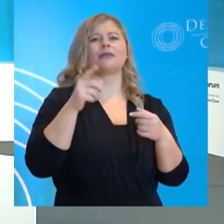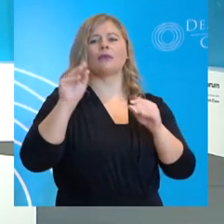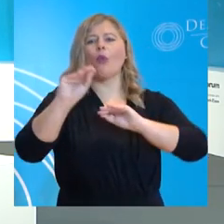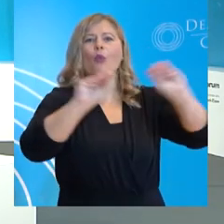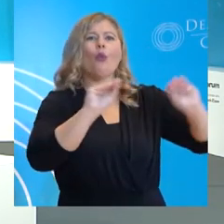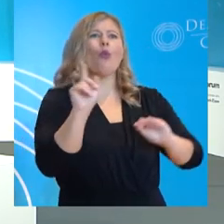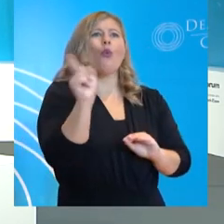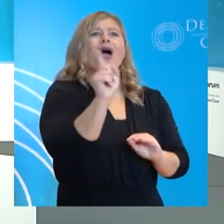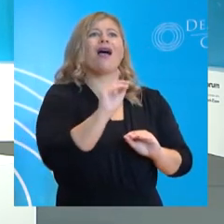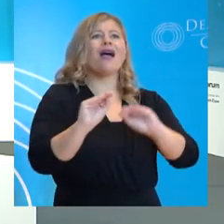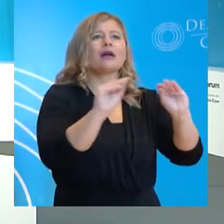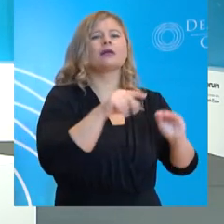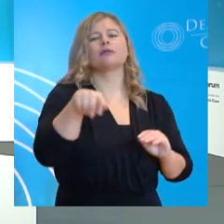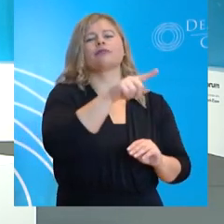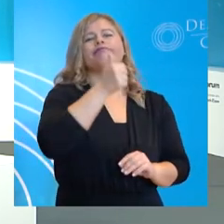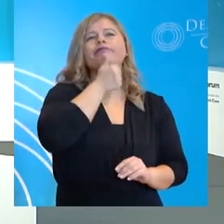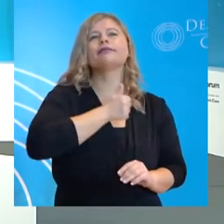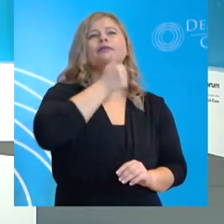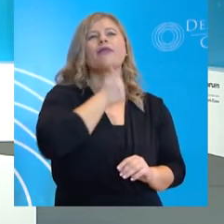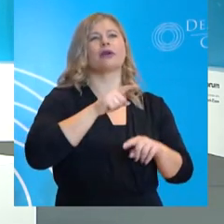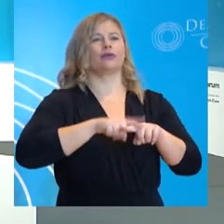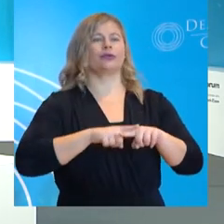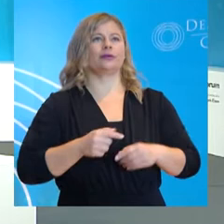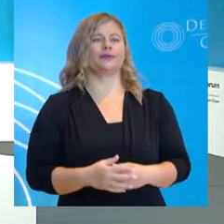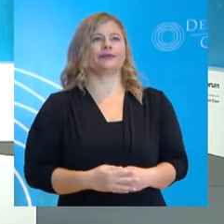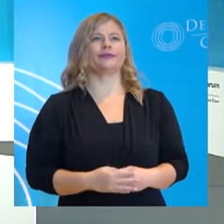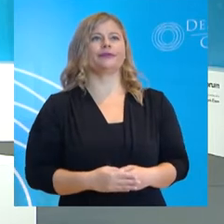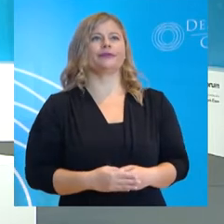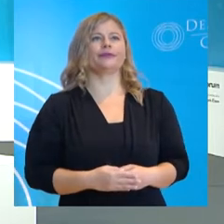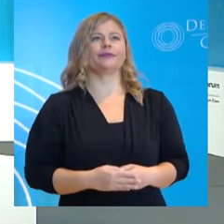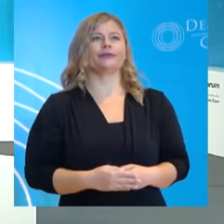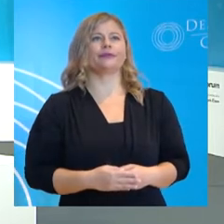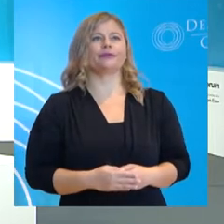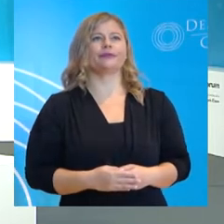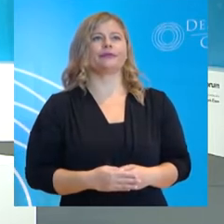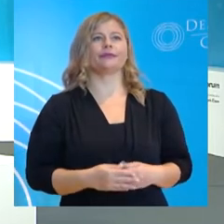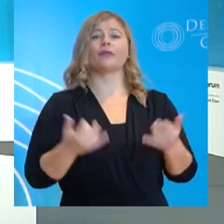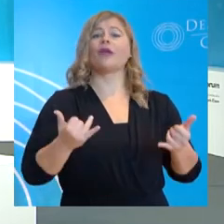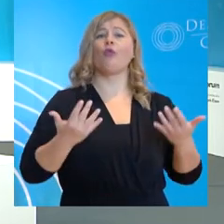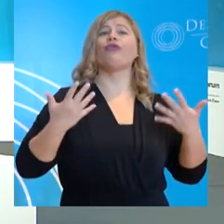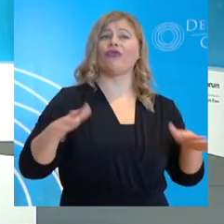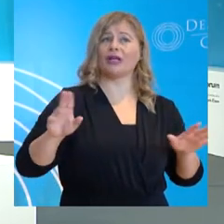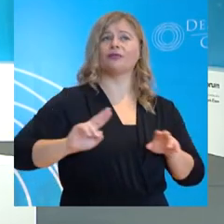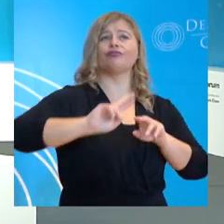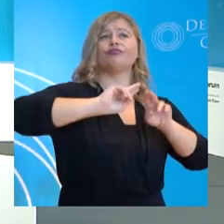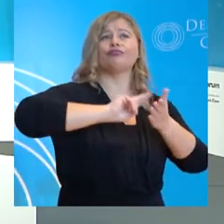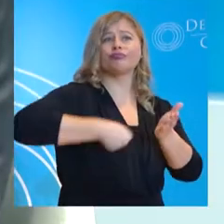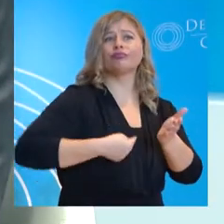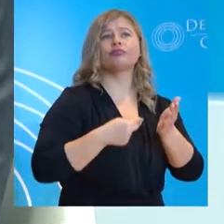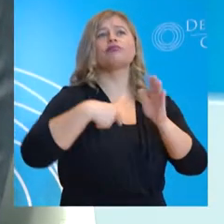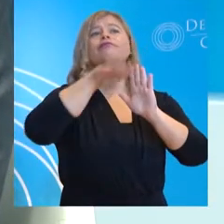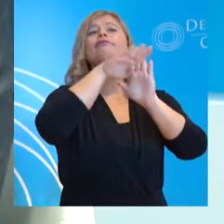you're actively, with Frontex, pushing people back toward Turkey. There was a period where Turkey